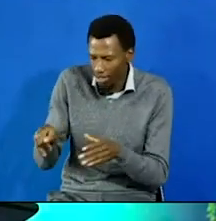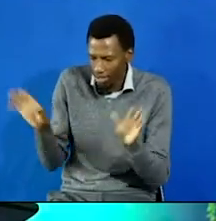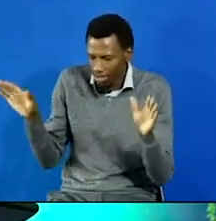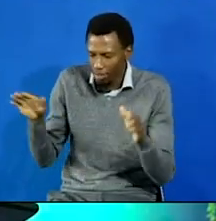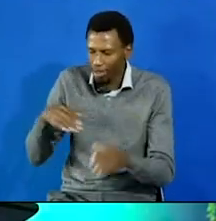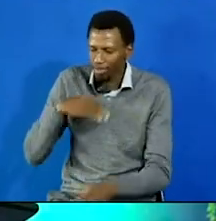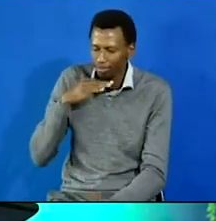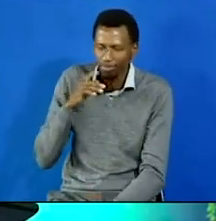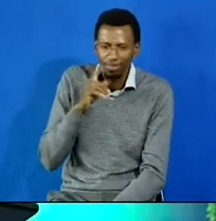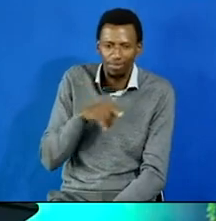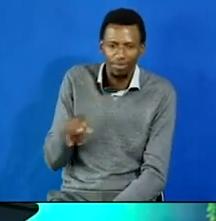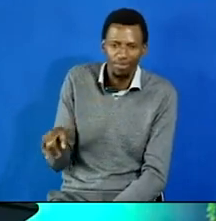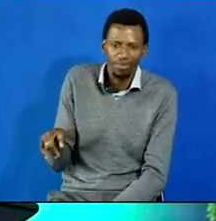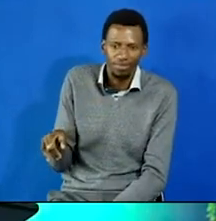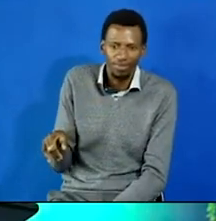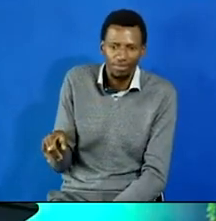dead,